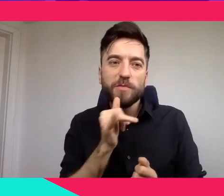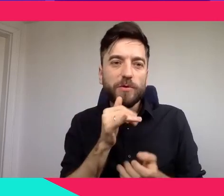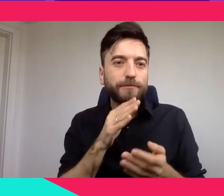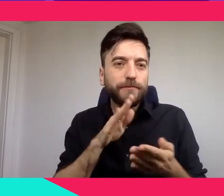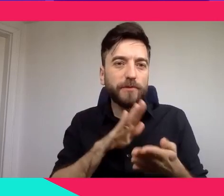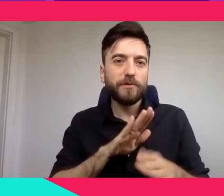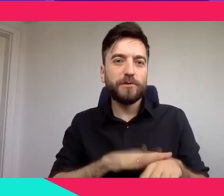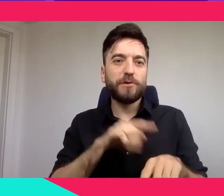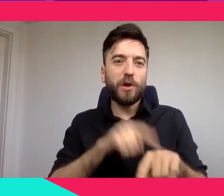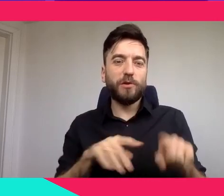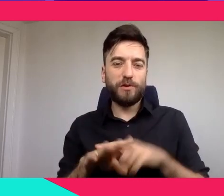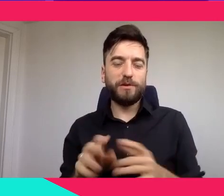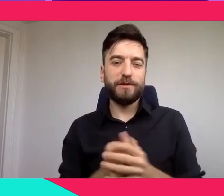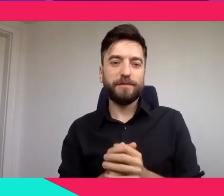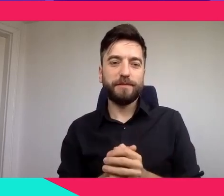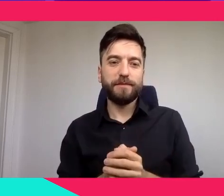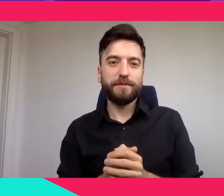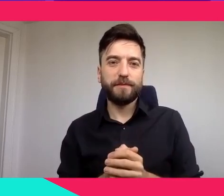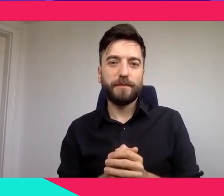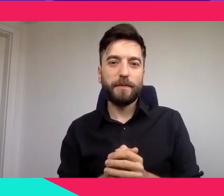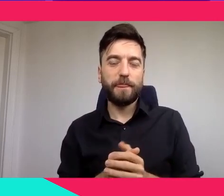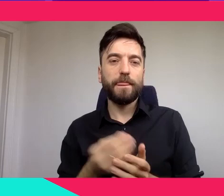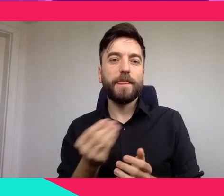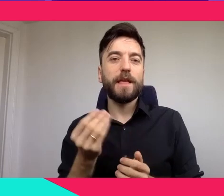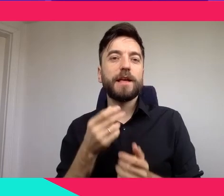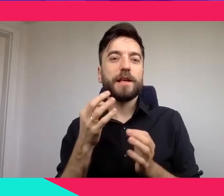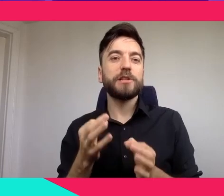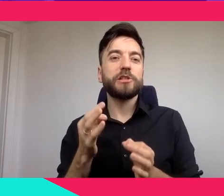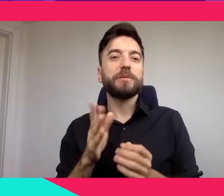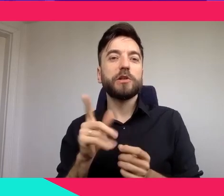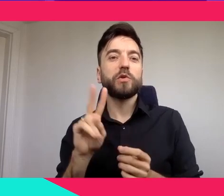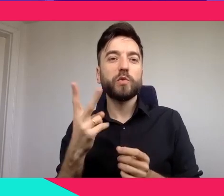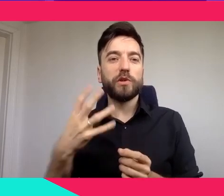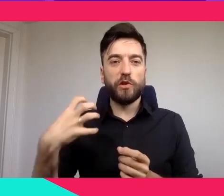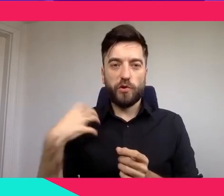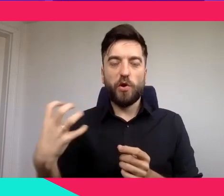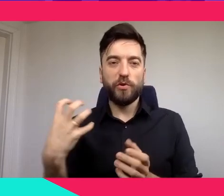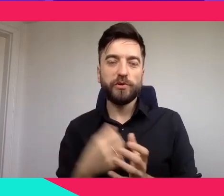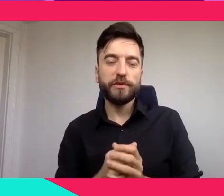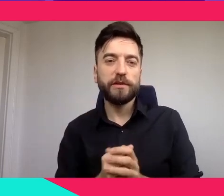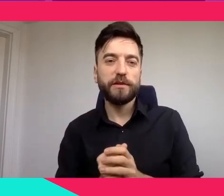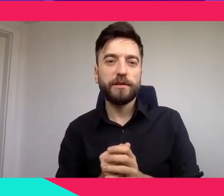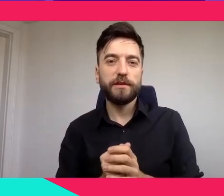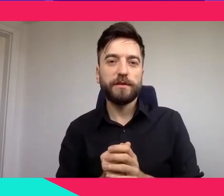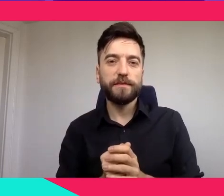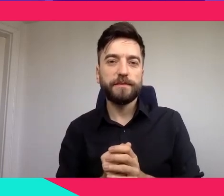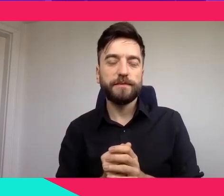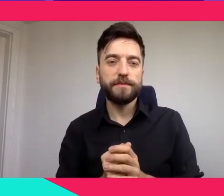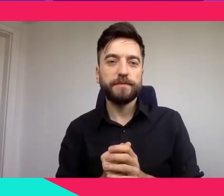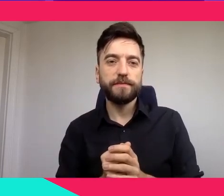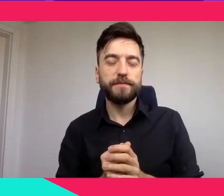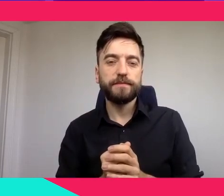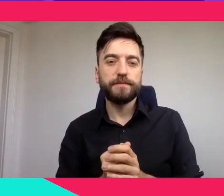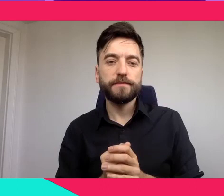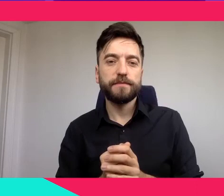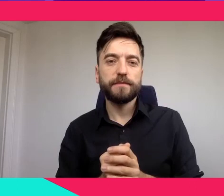today, when she worked at the Rijksmuseum and did their whole online collection, that was a huge inspiration for us